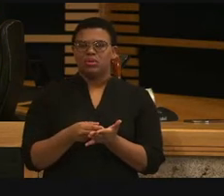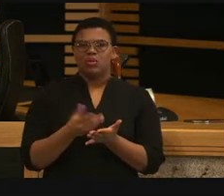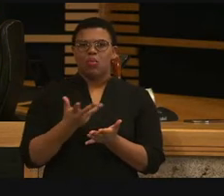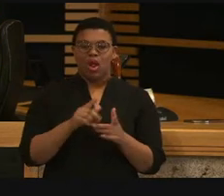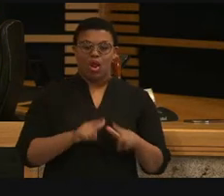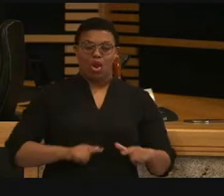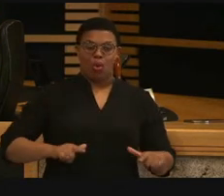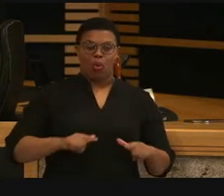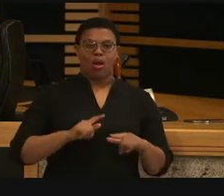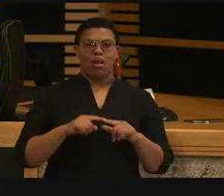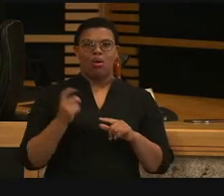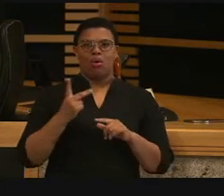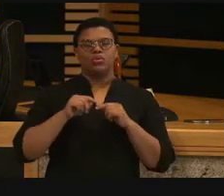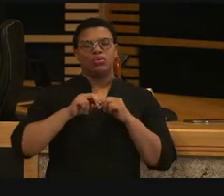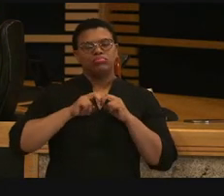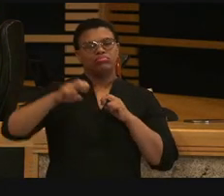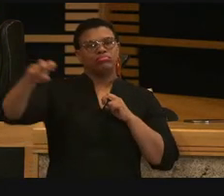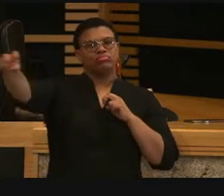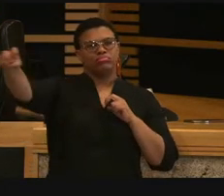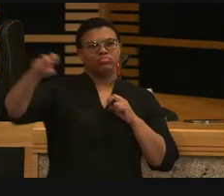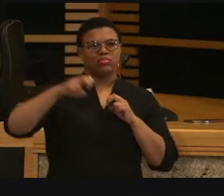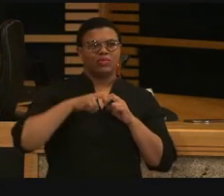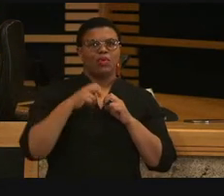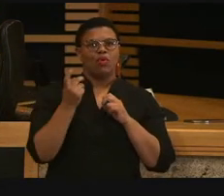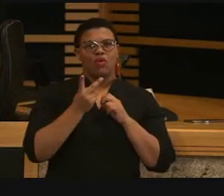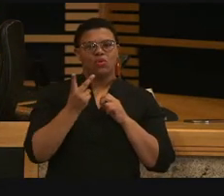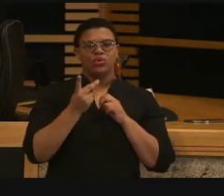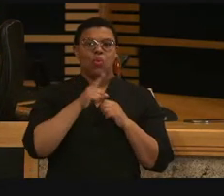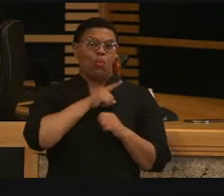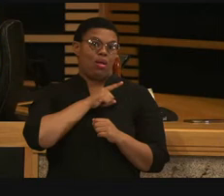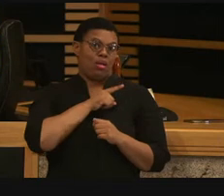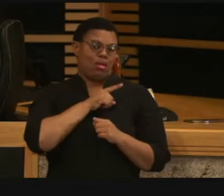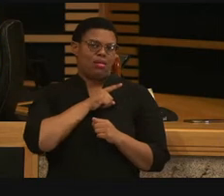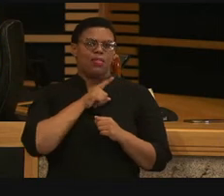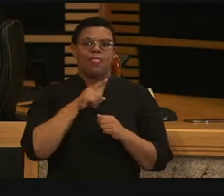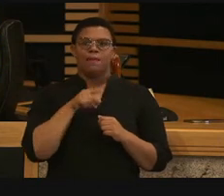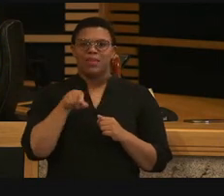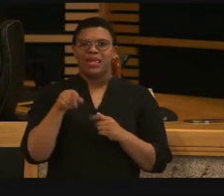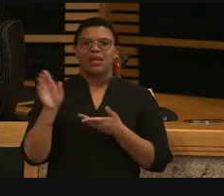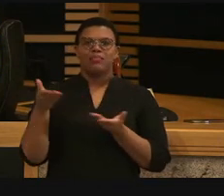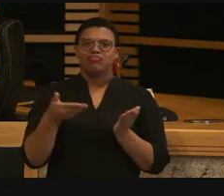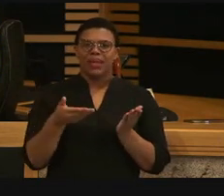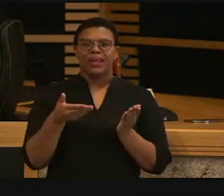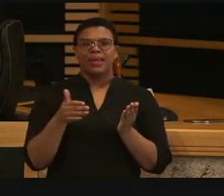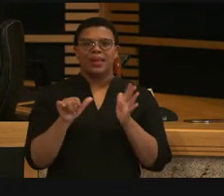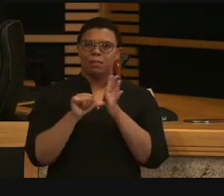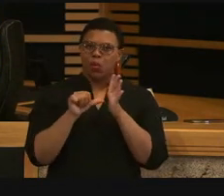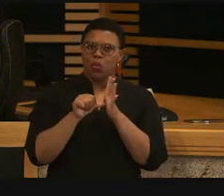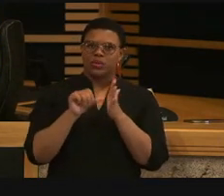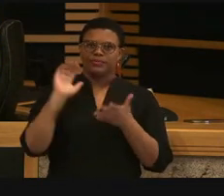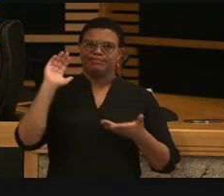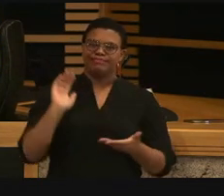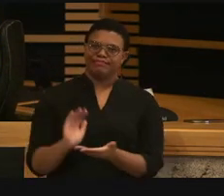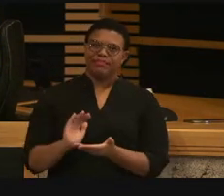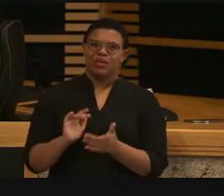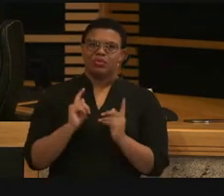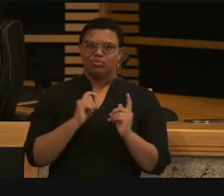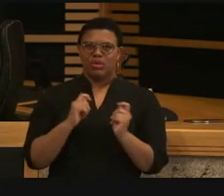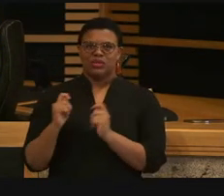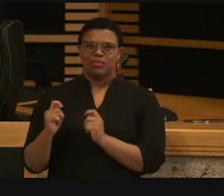locally and over long distances. It is also because it brings a significant reduction in transport